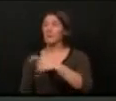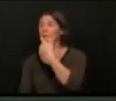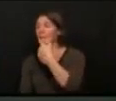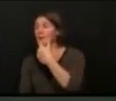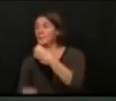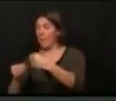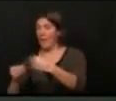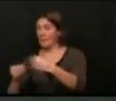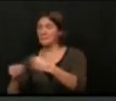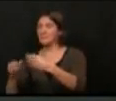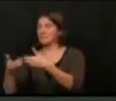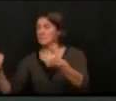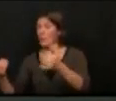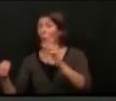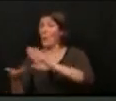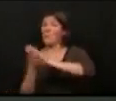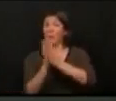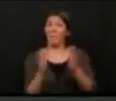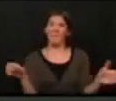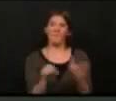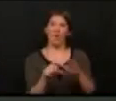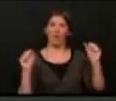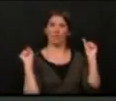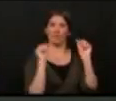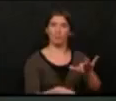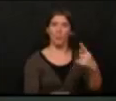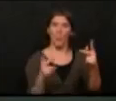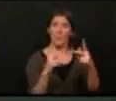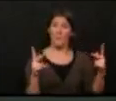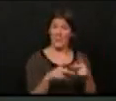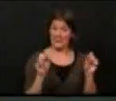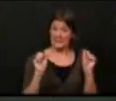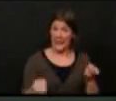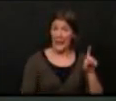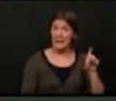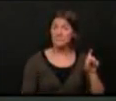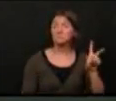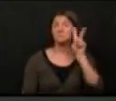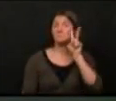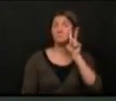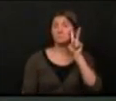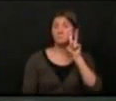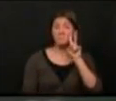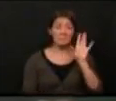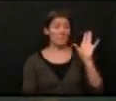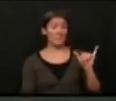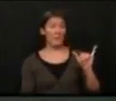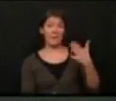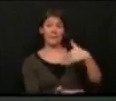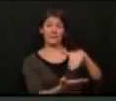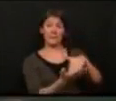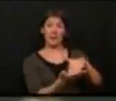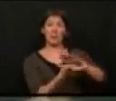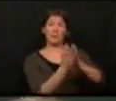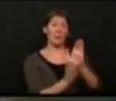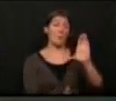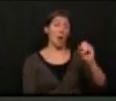go to single stream and become a transfer facility and maybe use the recycling center as a